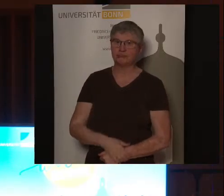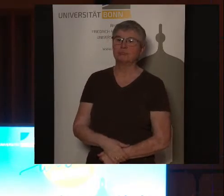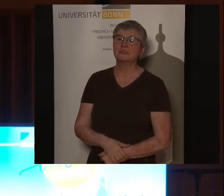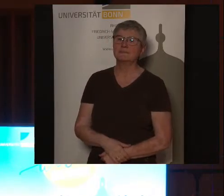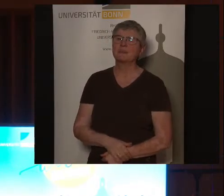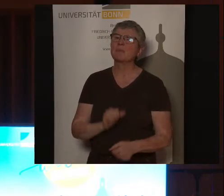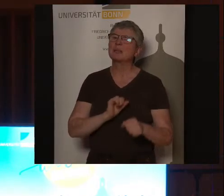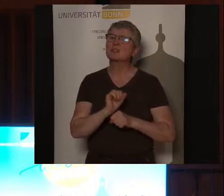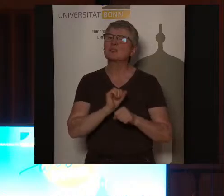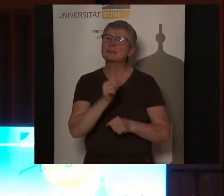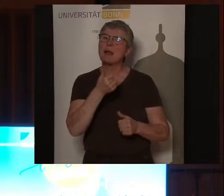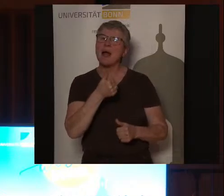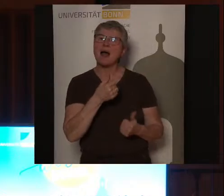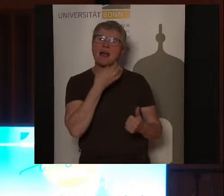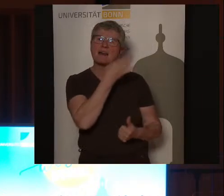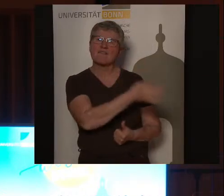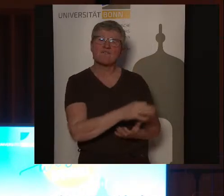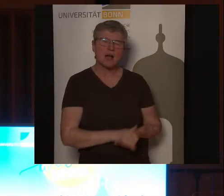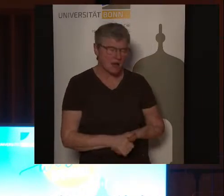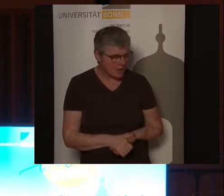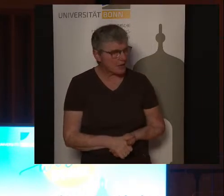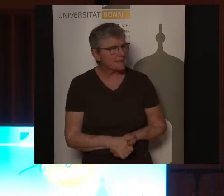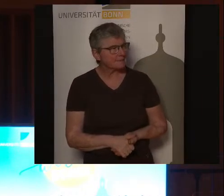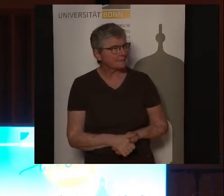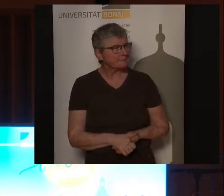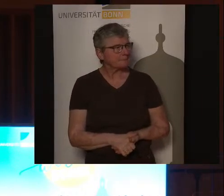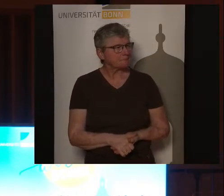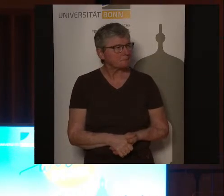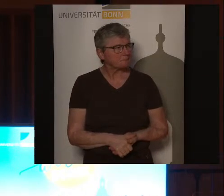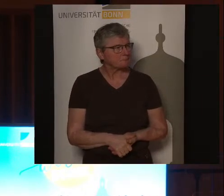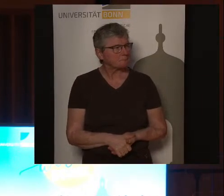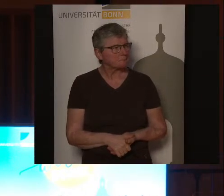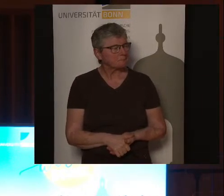Okay, thank you. But I still have a question.